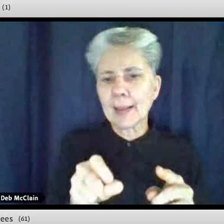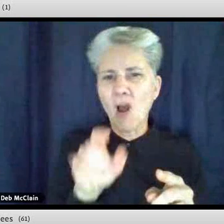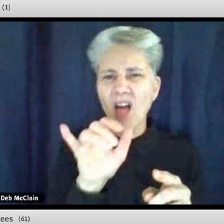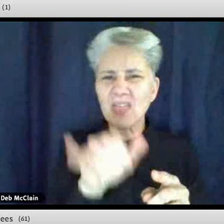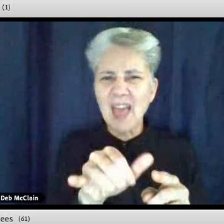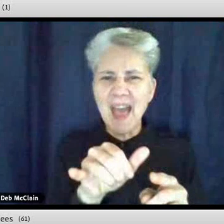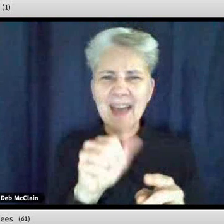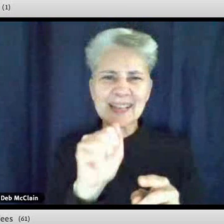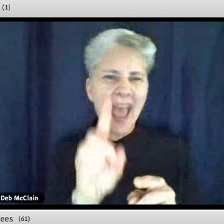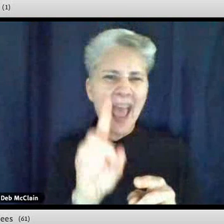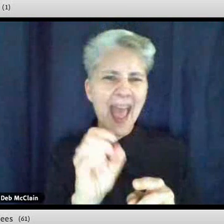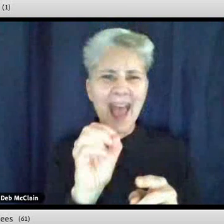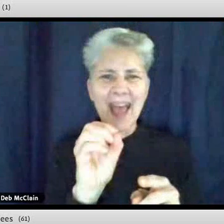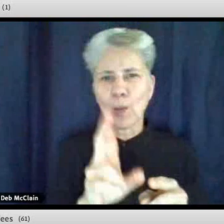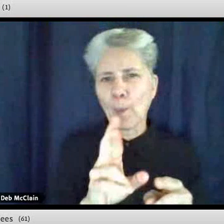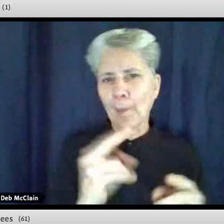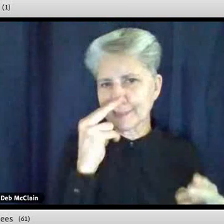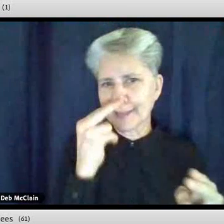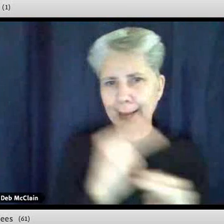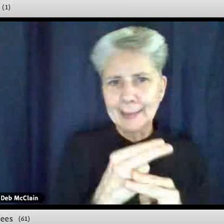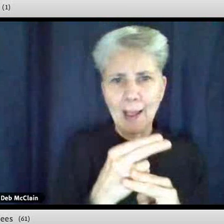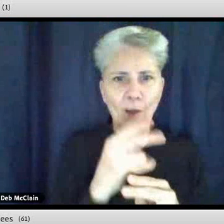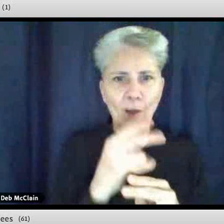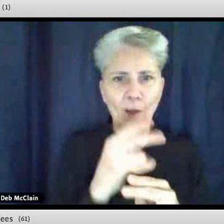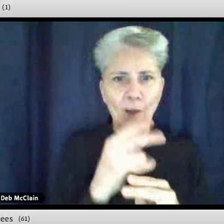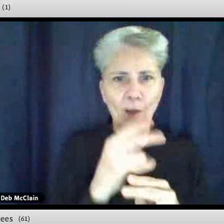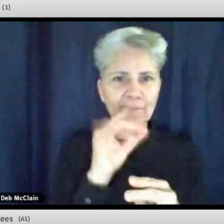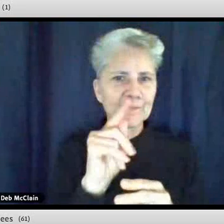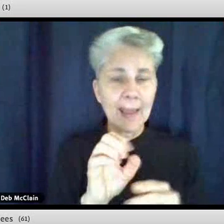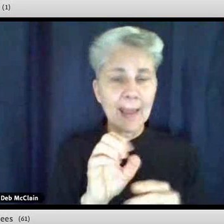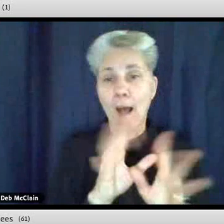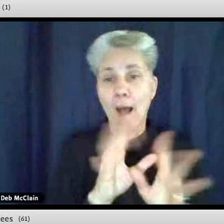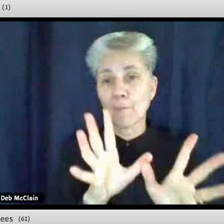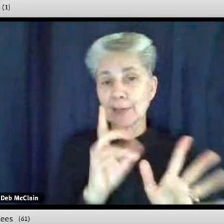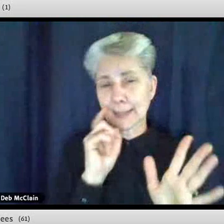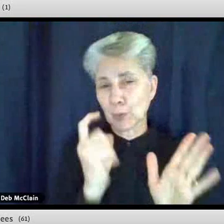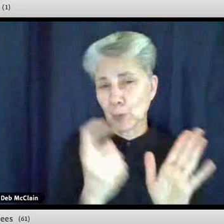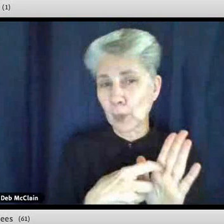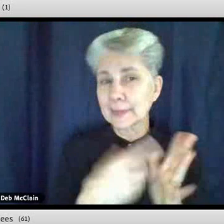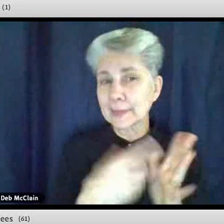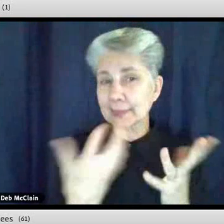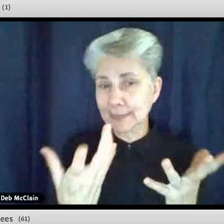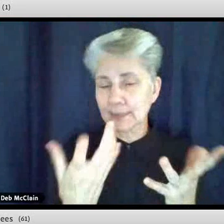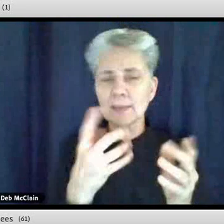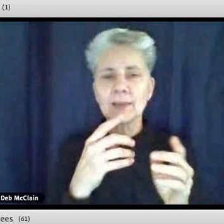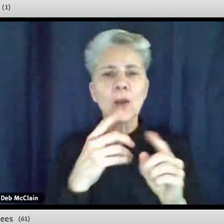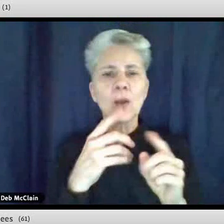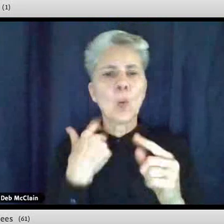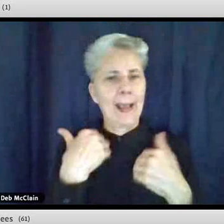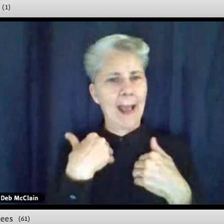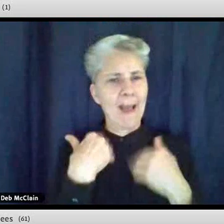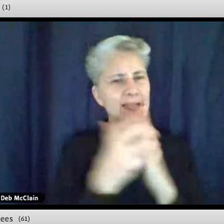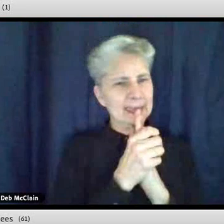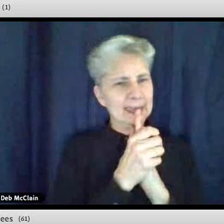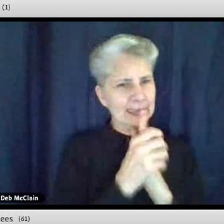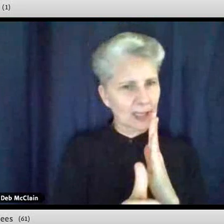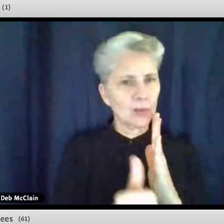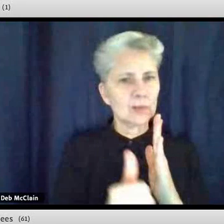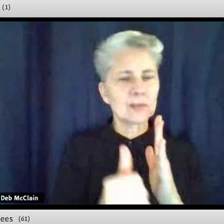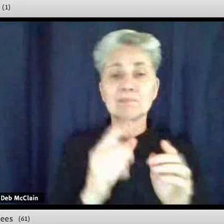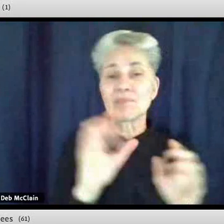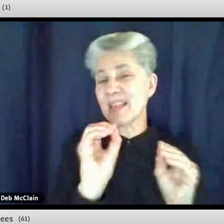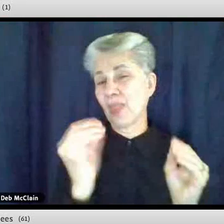new for us. I mean, we've seen things that you click on and it's an ad or it's satire or it's fake. It's obviously fake,